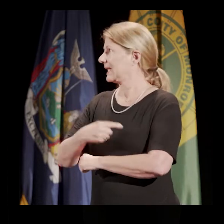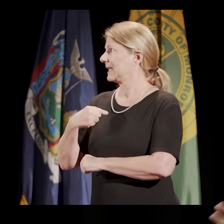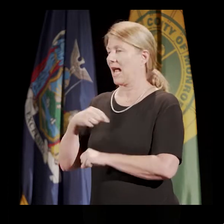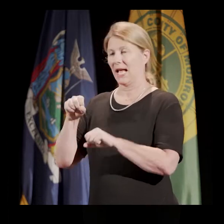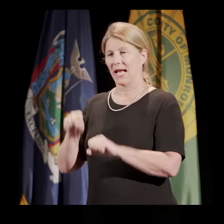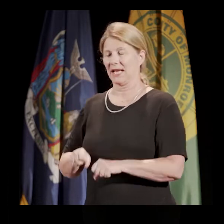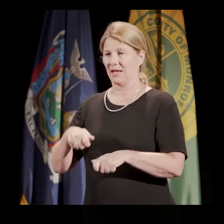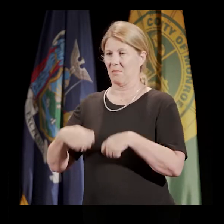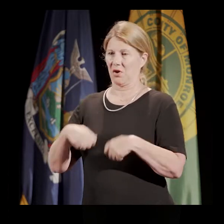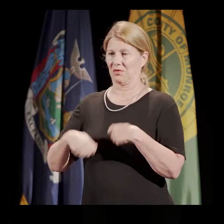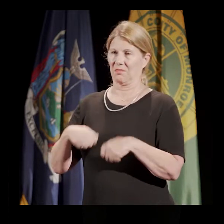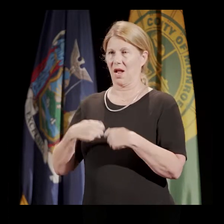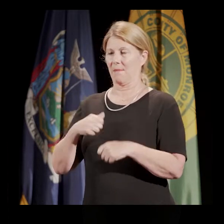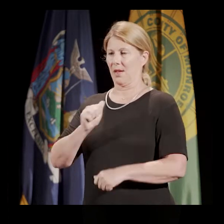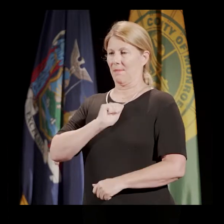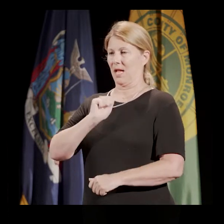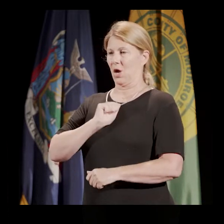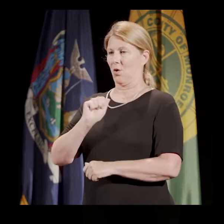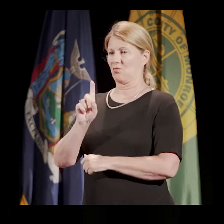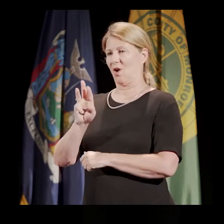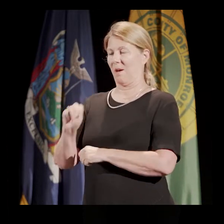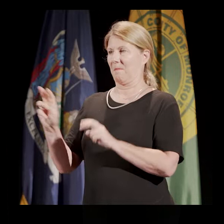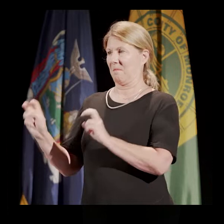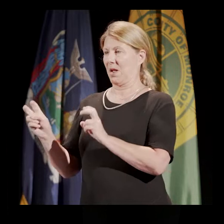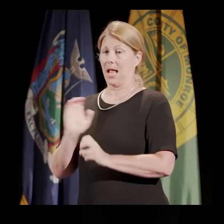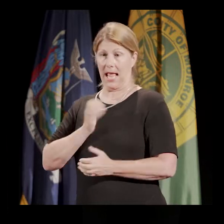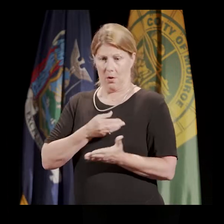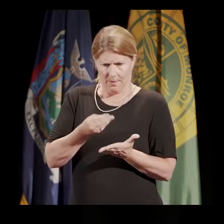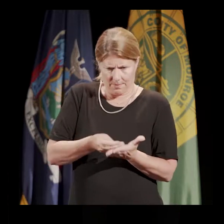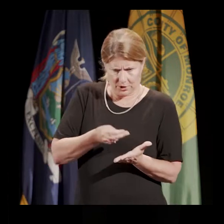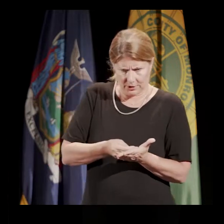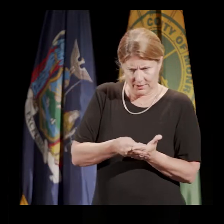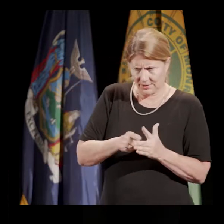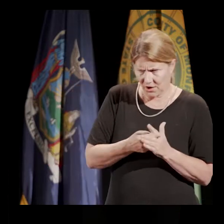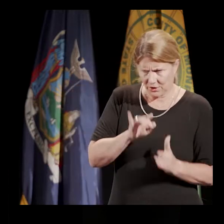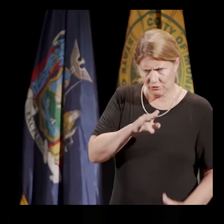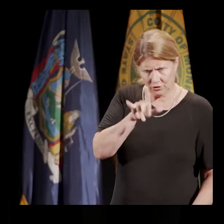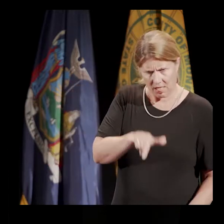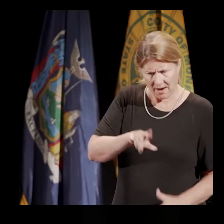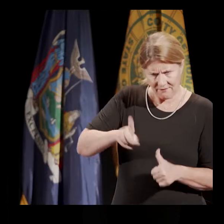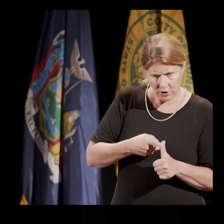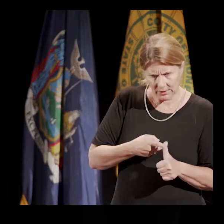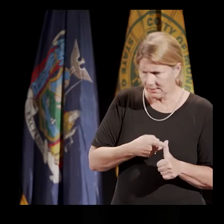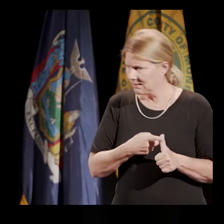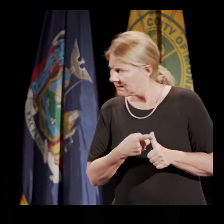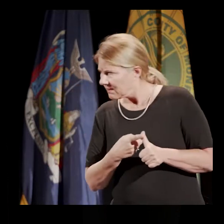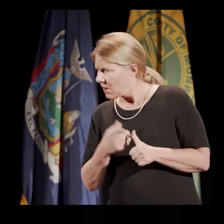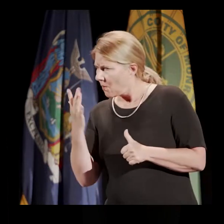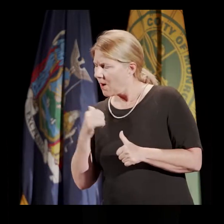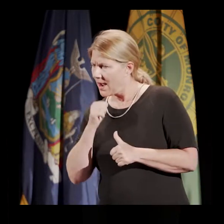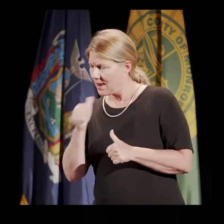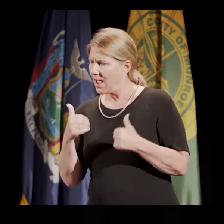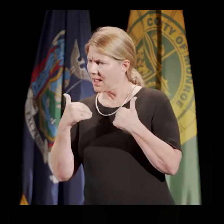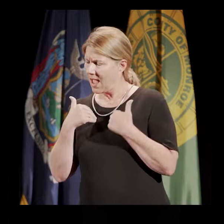said, we're not doing the first 100 days. Our budget starts July 1st. So we said, why not have a New Year's speech